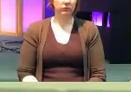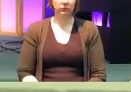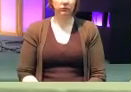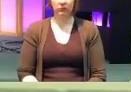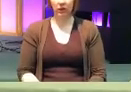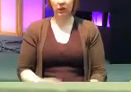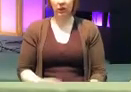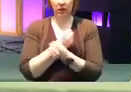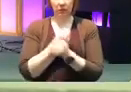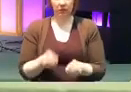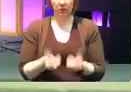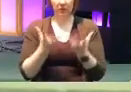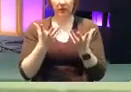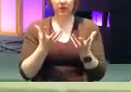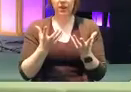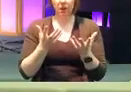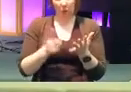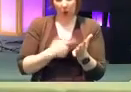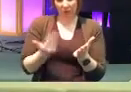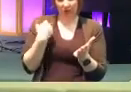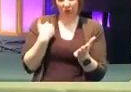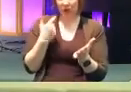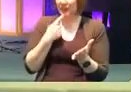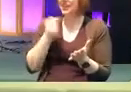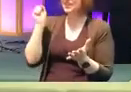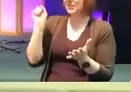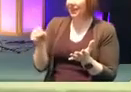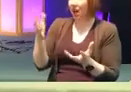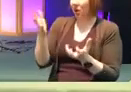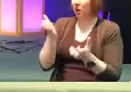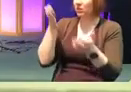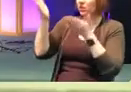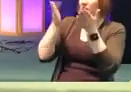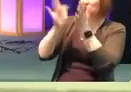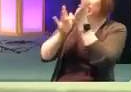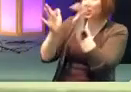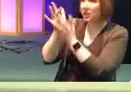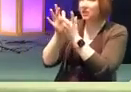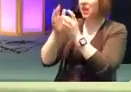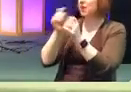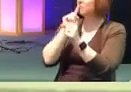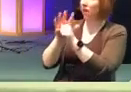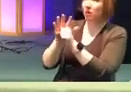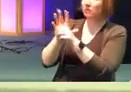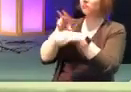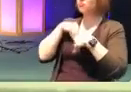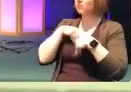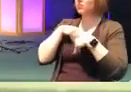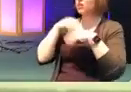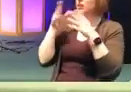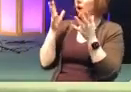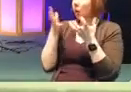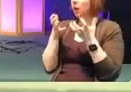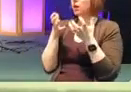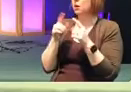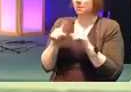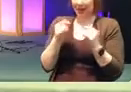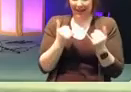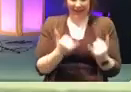The love of many that once said, I am all for serving Jesus. I am absolutely committed to him. But now that the pressure's